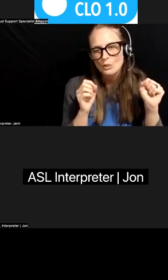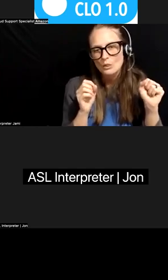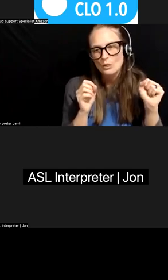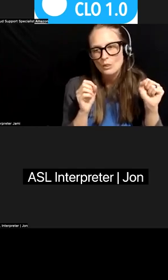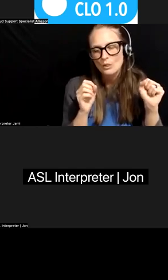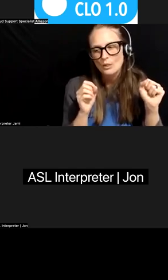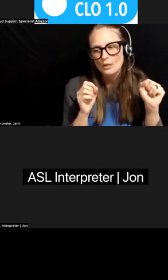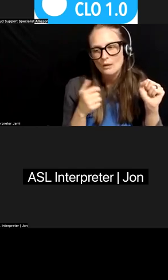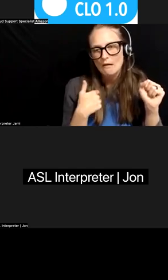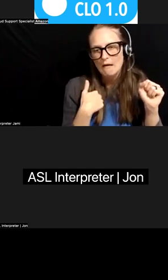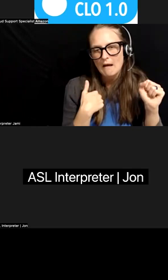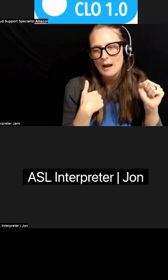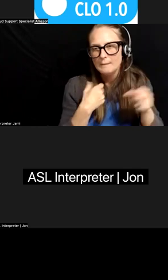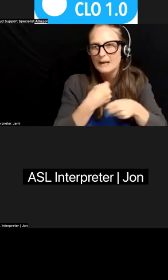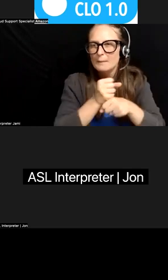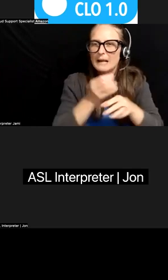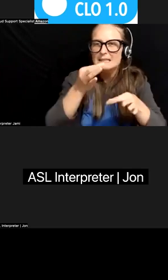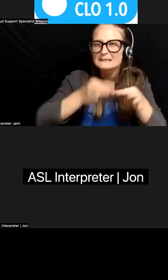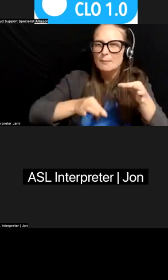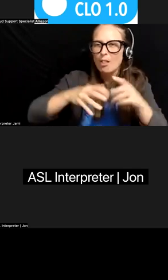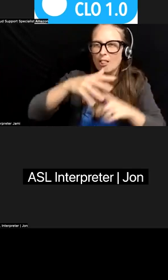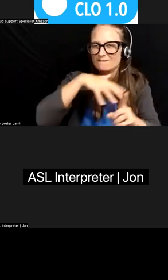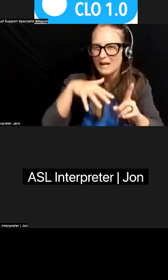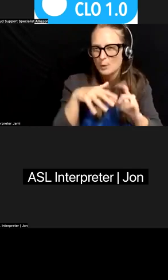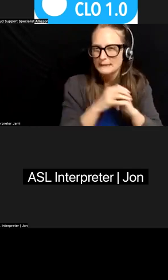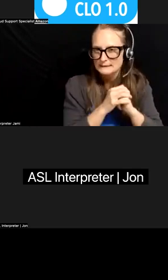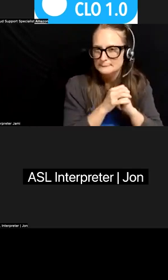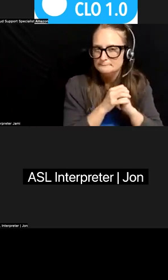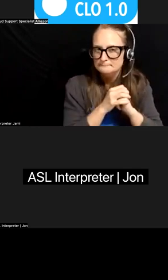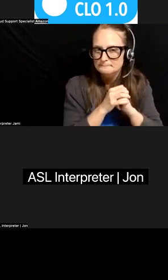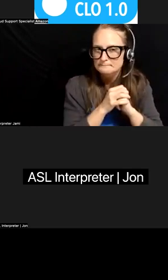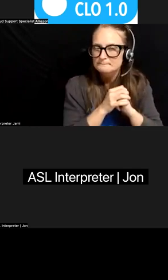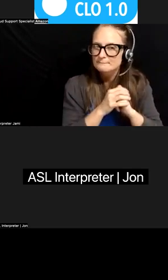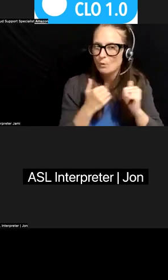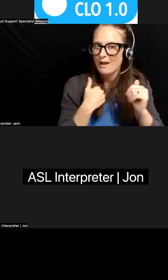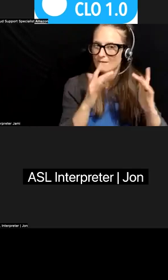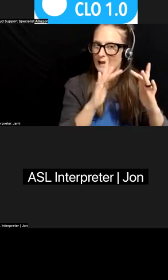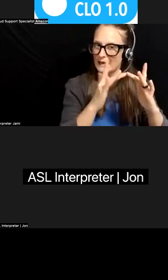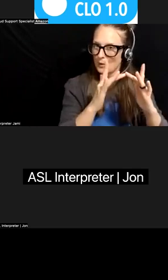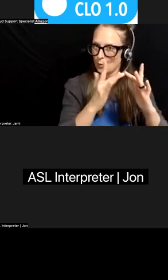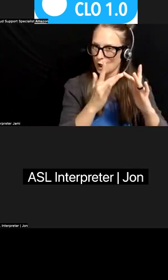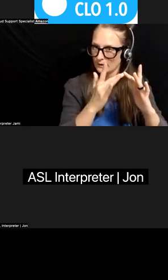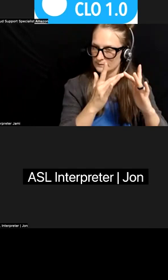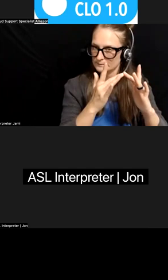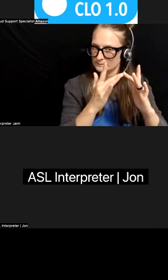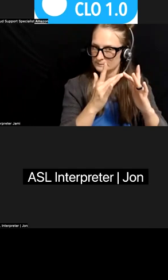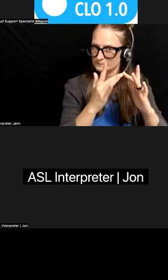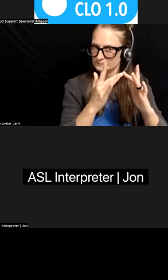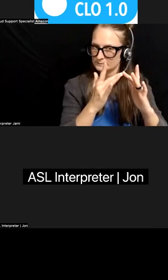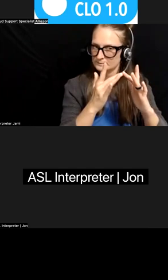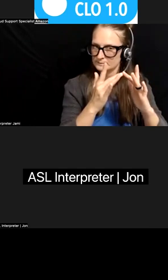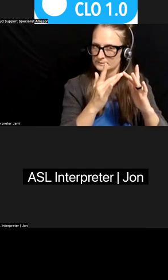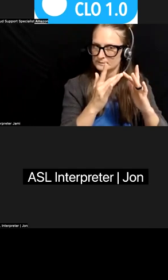create a simple environment like this. It's going to have a network here, and I'm going to spin